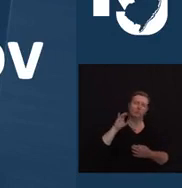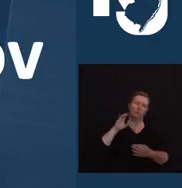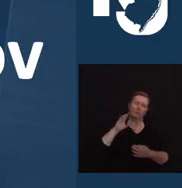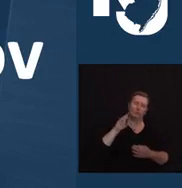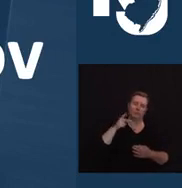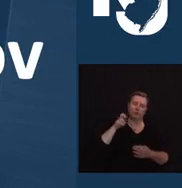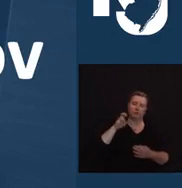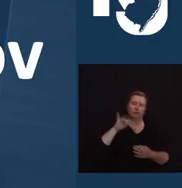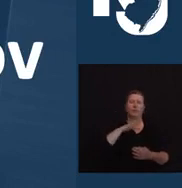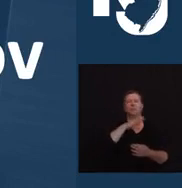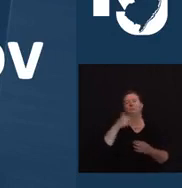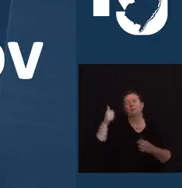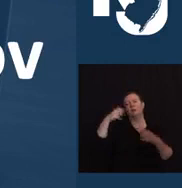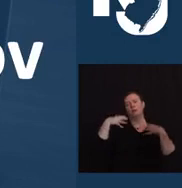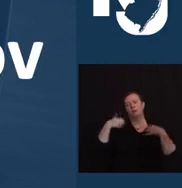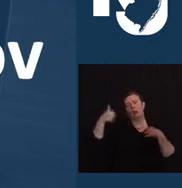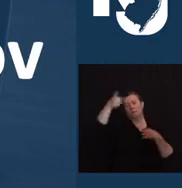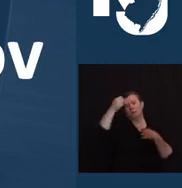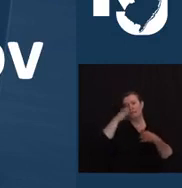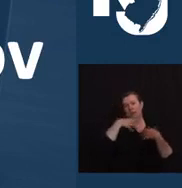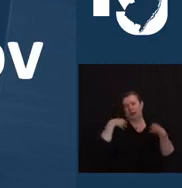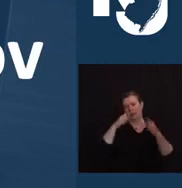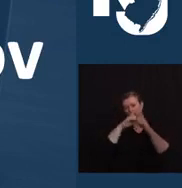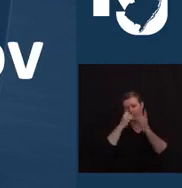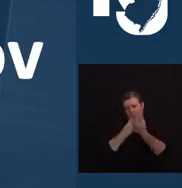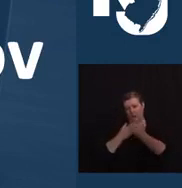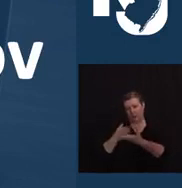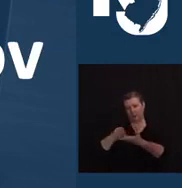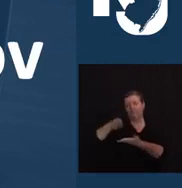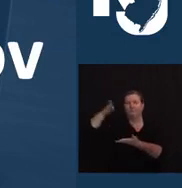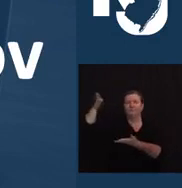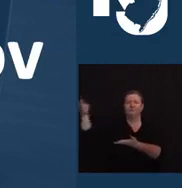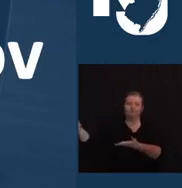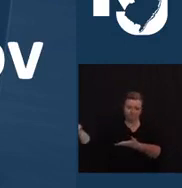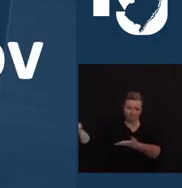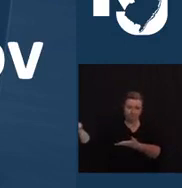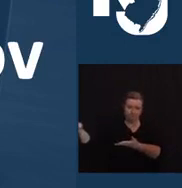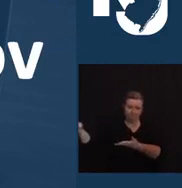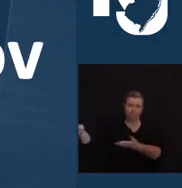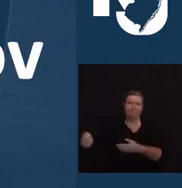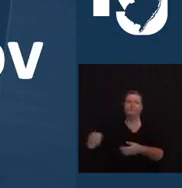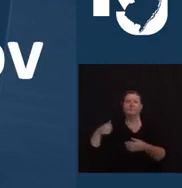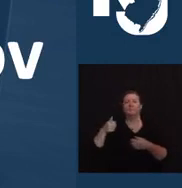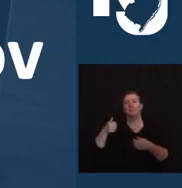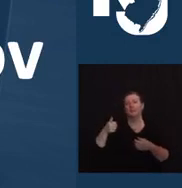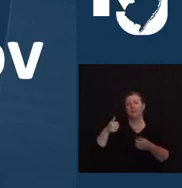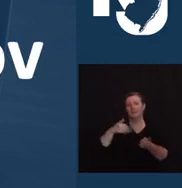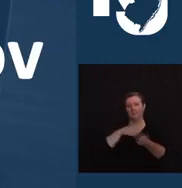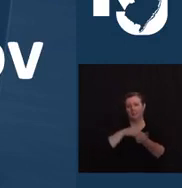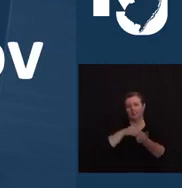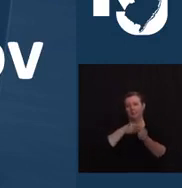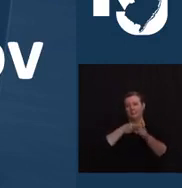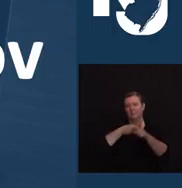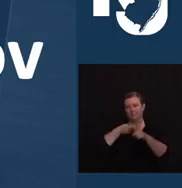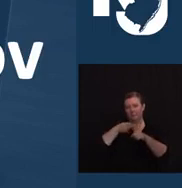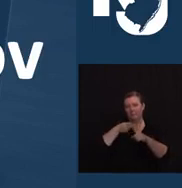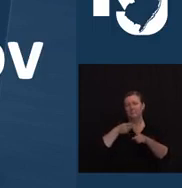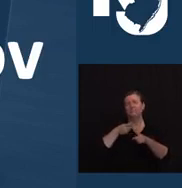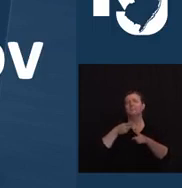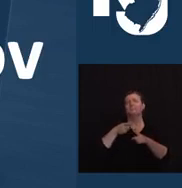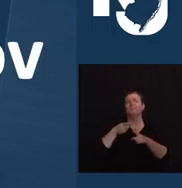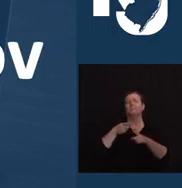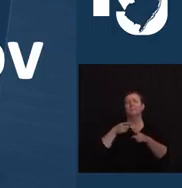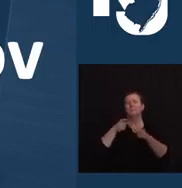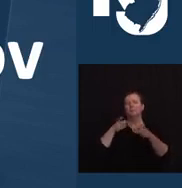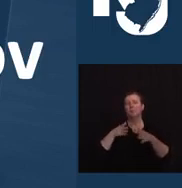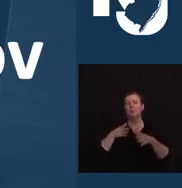Judy Persicelli. To her right, we welcome back another familiar face, Communicable Disease Service Medical Director, Dr. Ed Lifshitz. Great